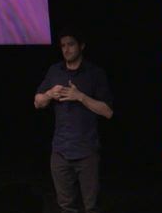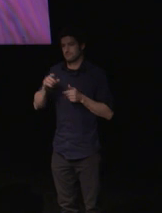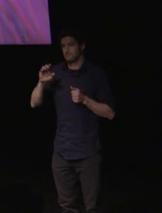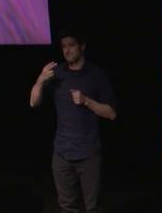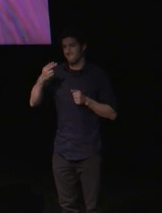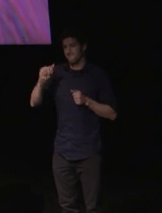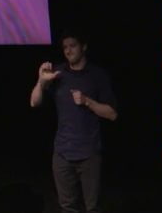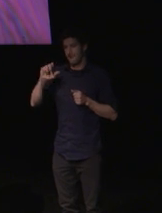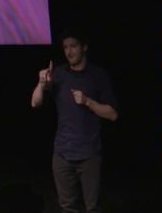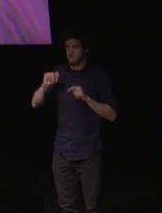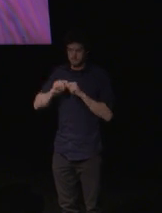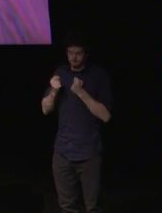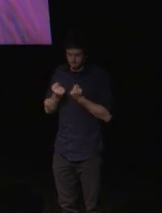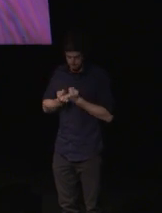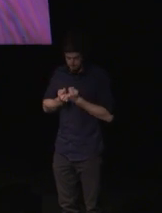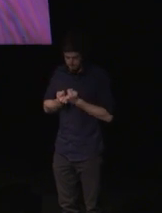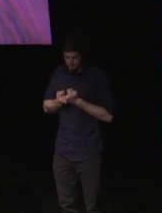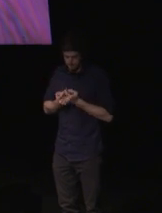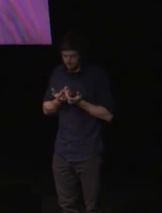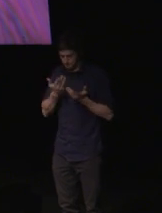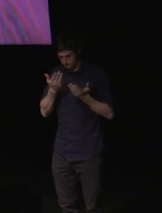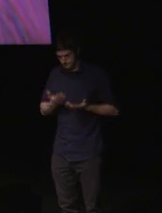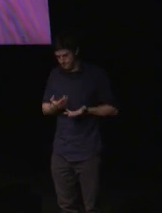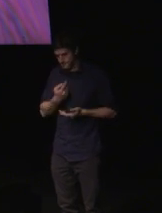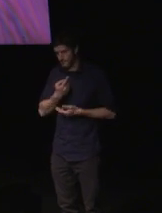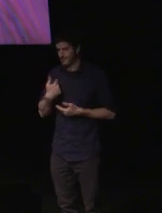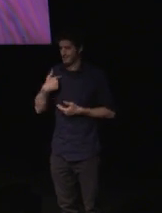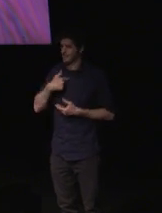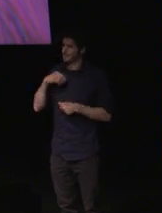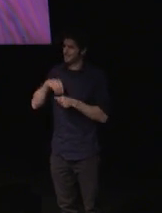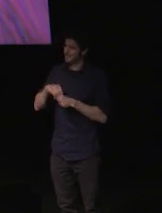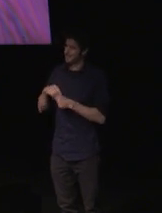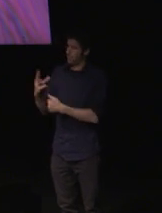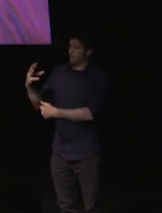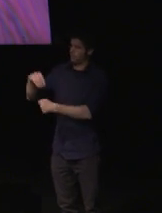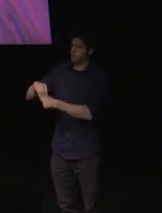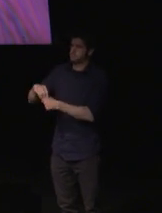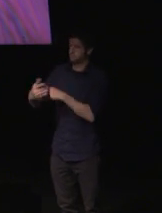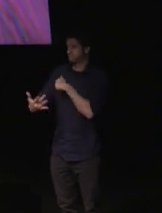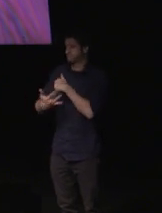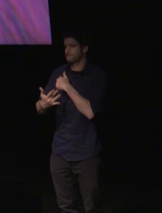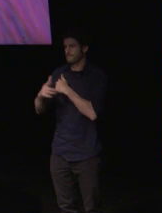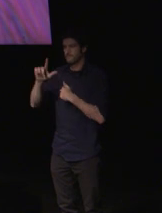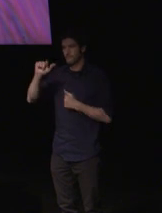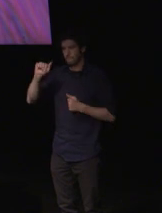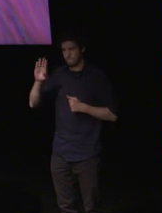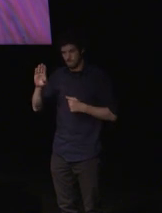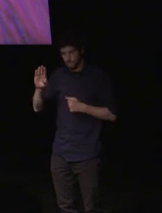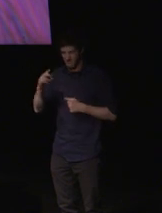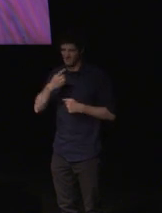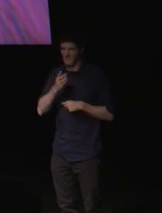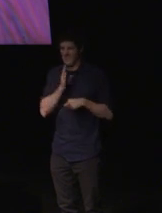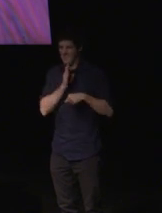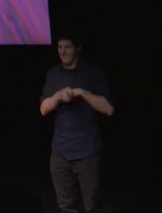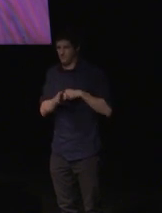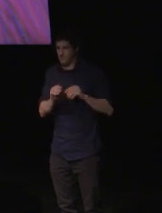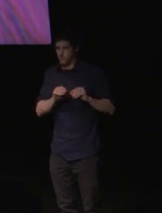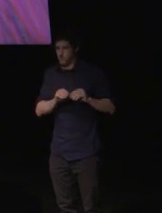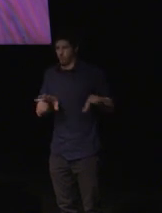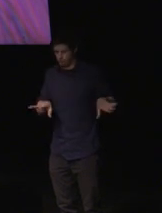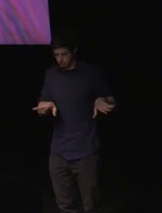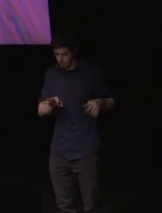somewhere. So that's, you know, us in the Inclusive Tech Lab, and we're, you know, this is after the launch. It was really cool to kind of get back